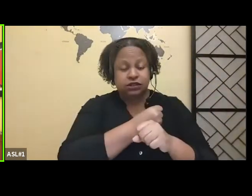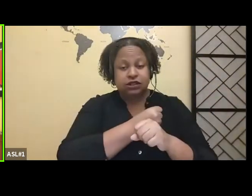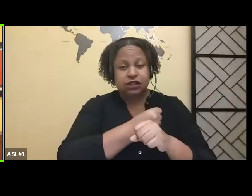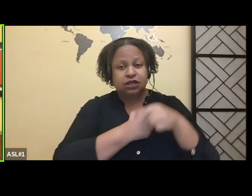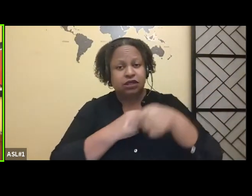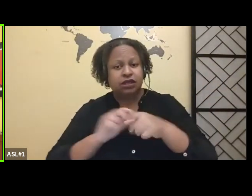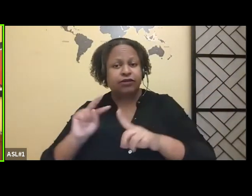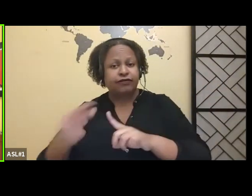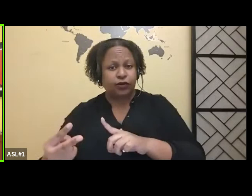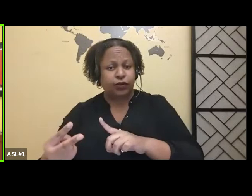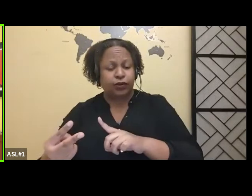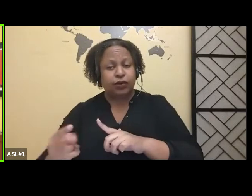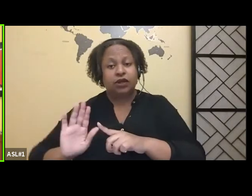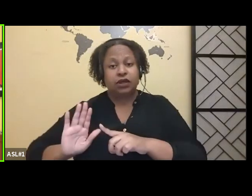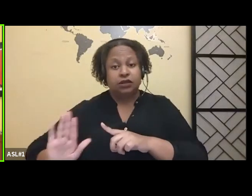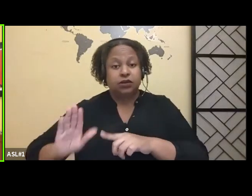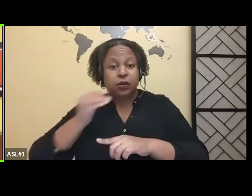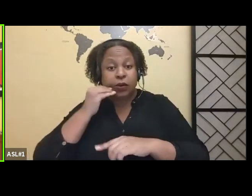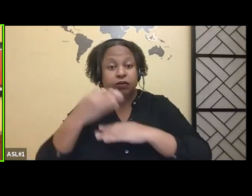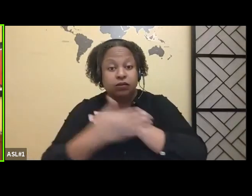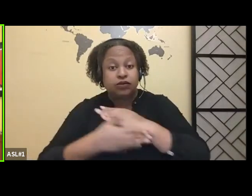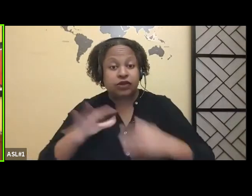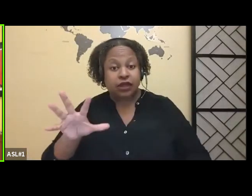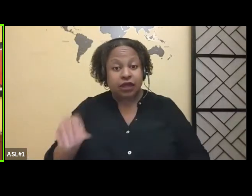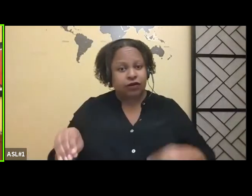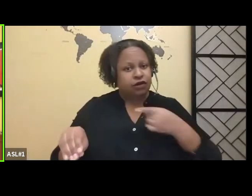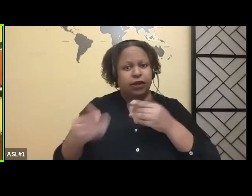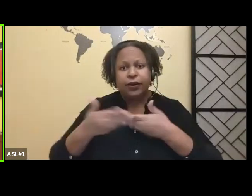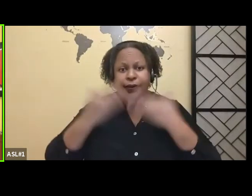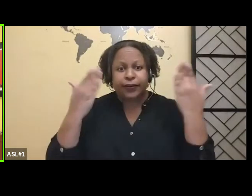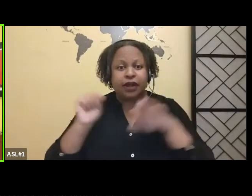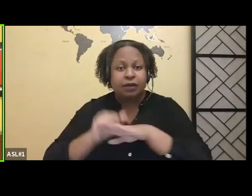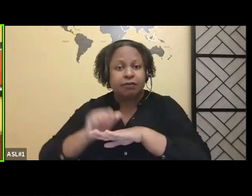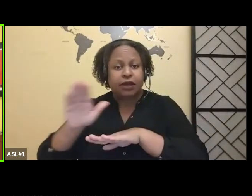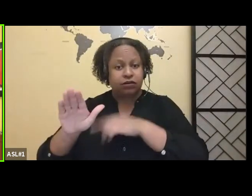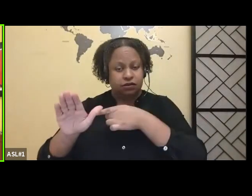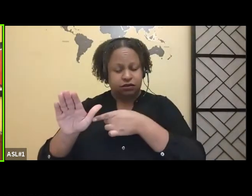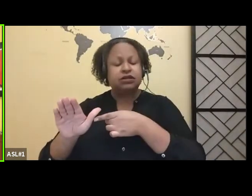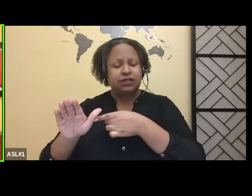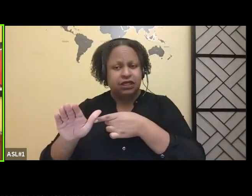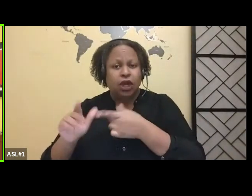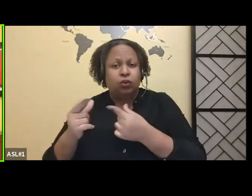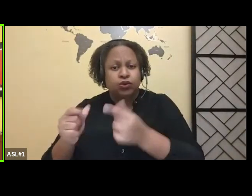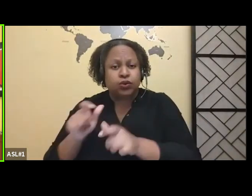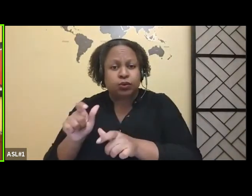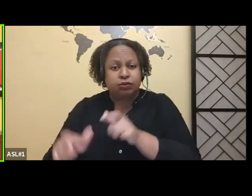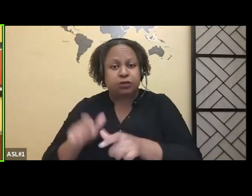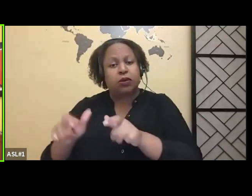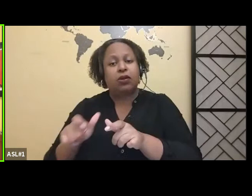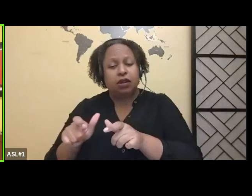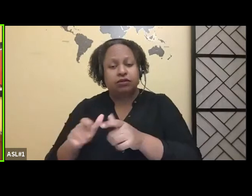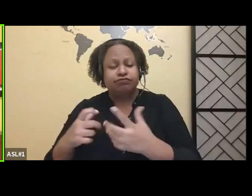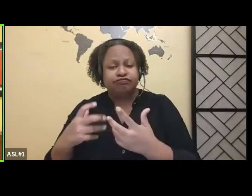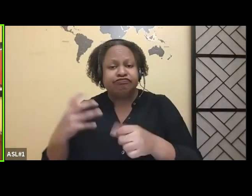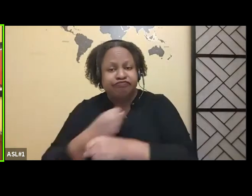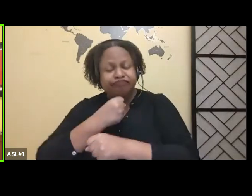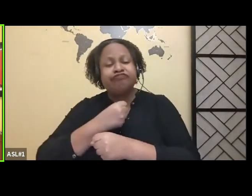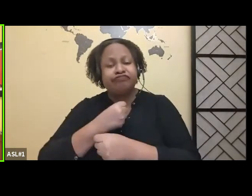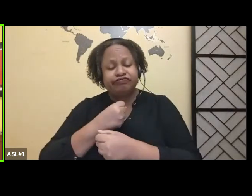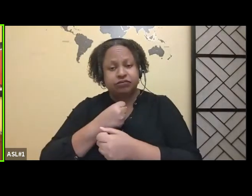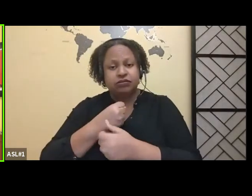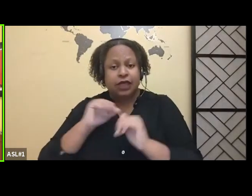to me, is the high ridge of abolition and its valleys, that the